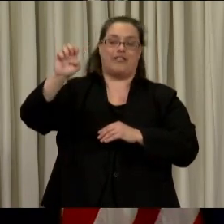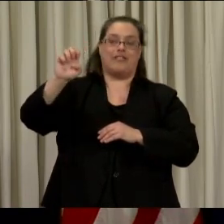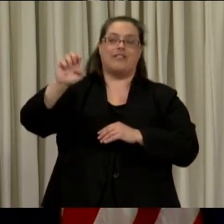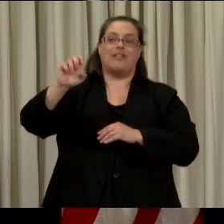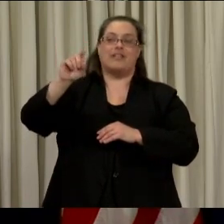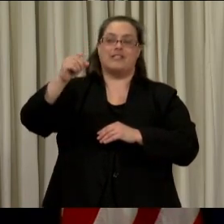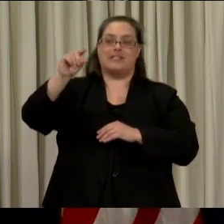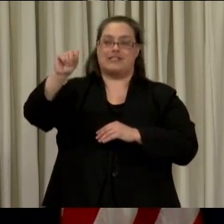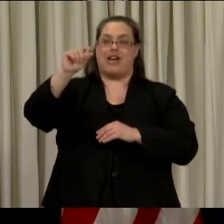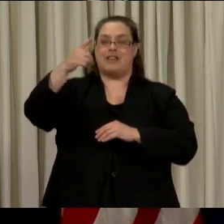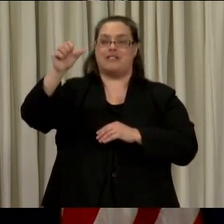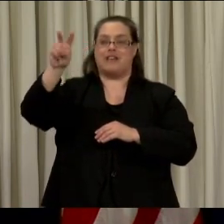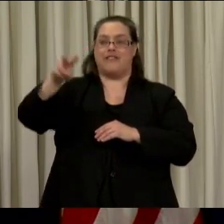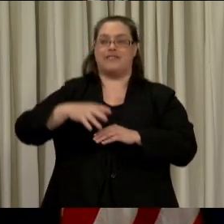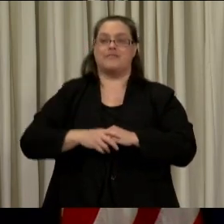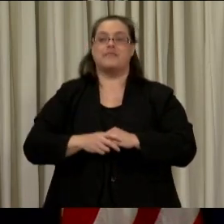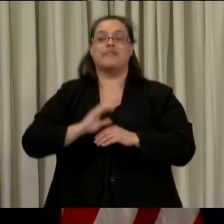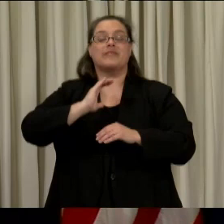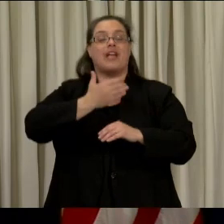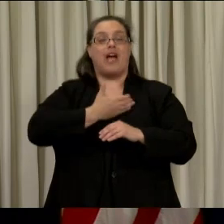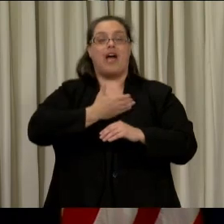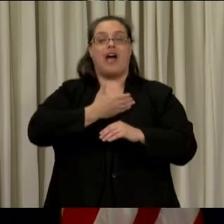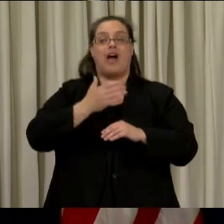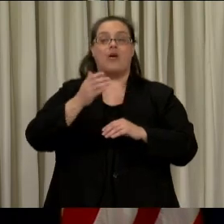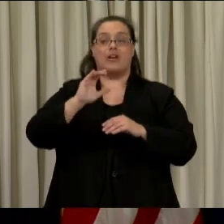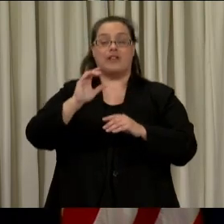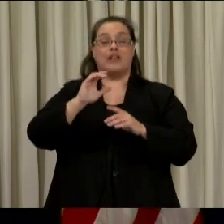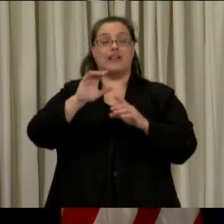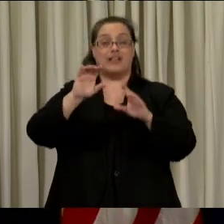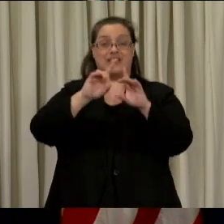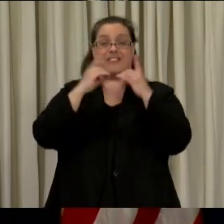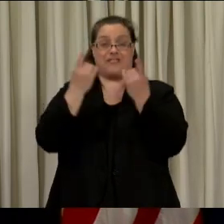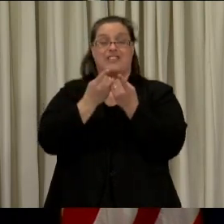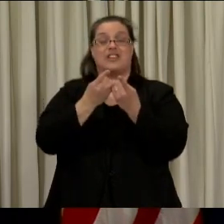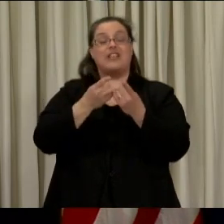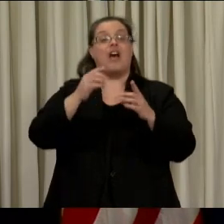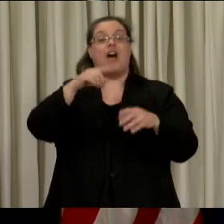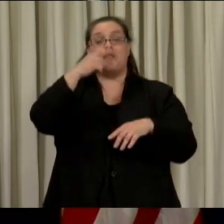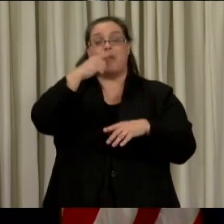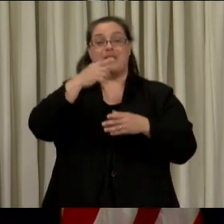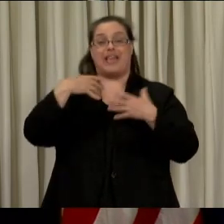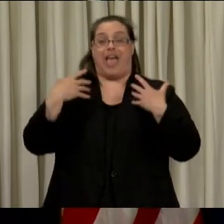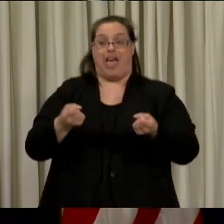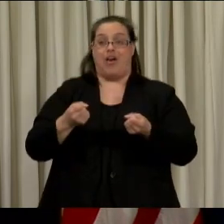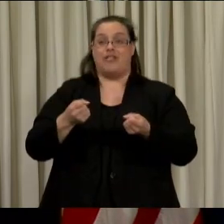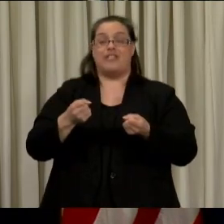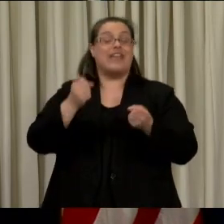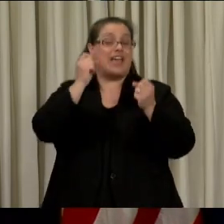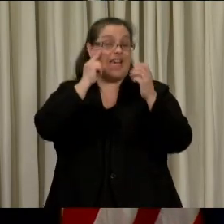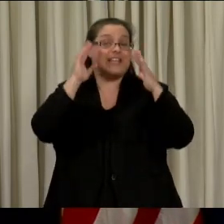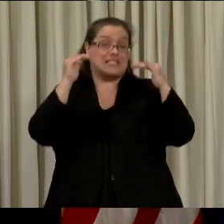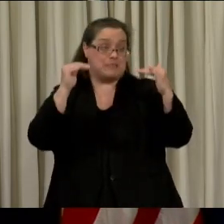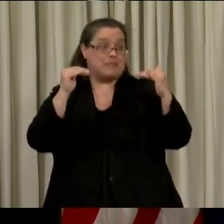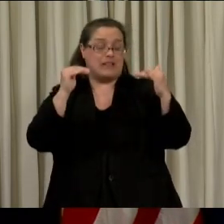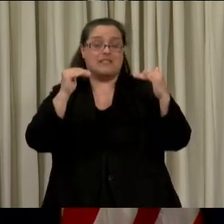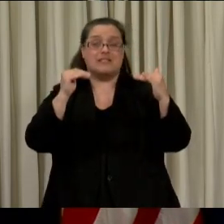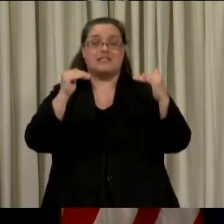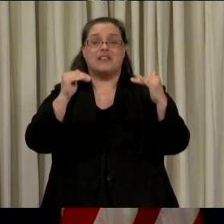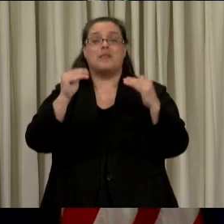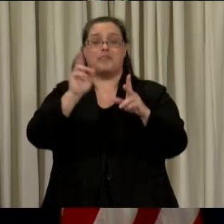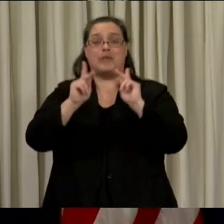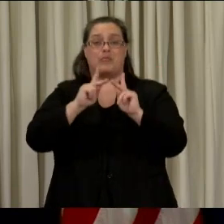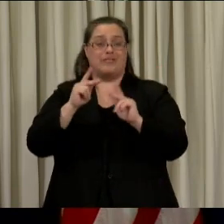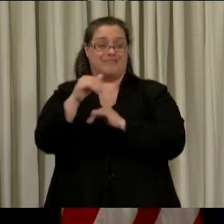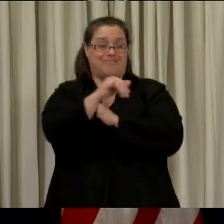de.gov/coronavirus. Our Division of Public Health and our healthcare system expect infections and hospitalizations to increase even more in the coming